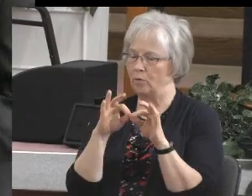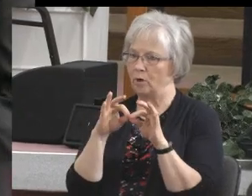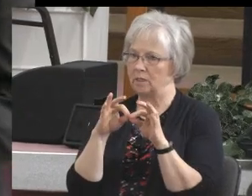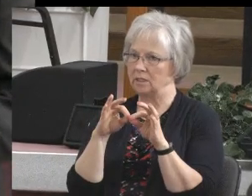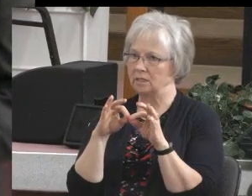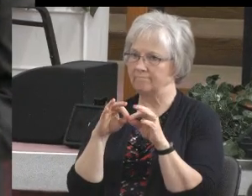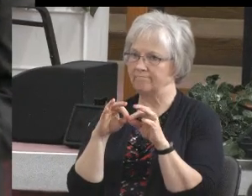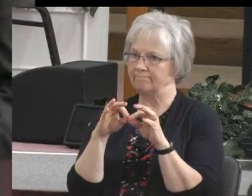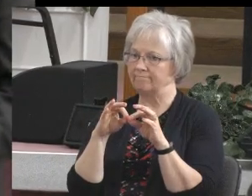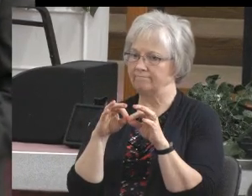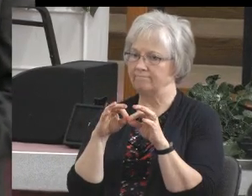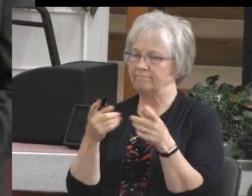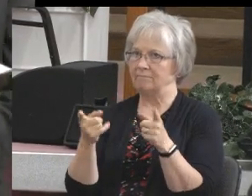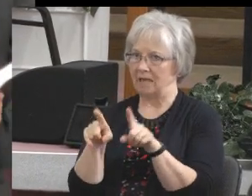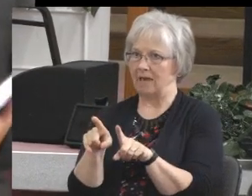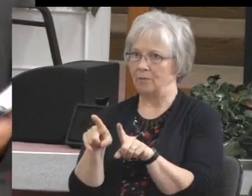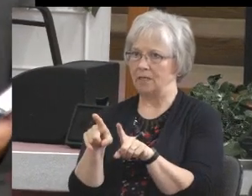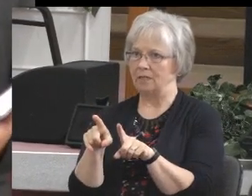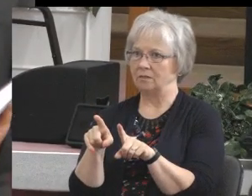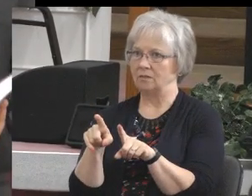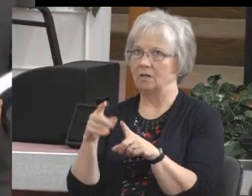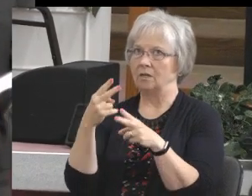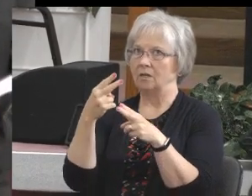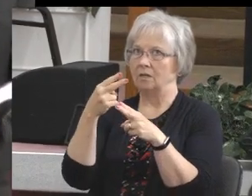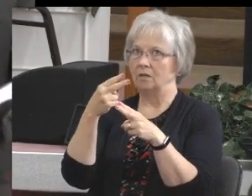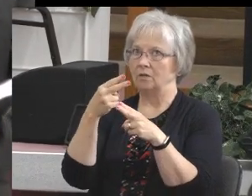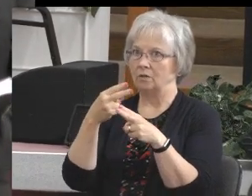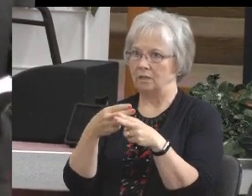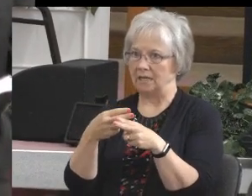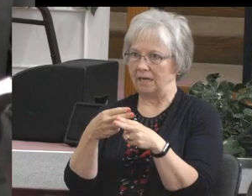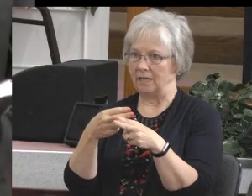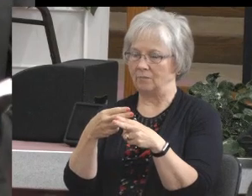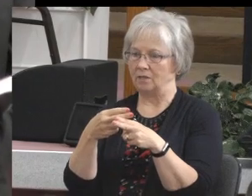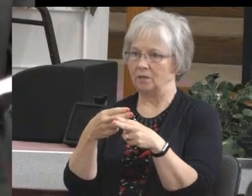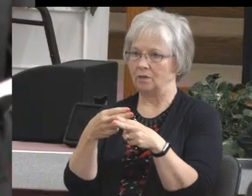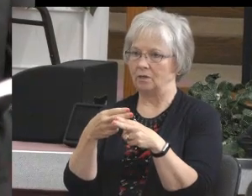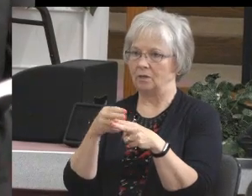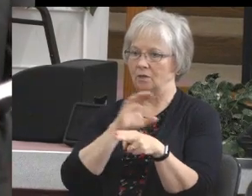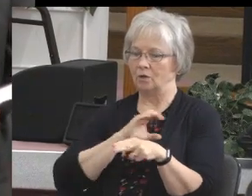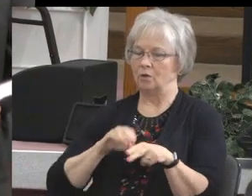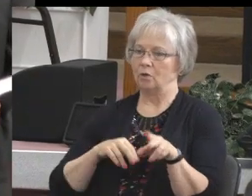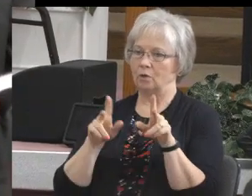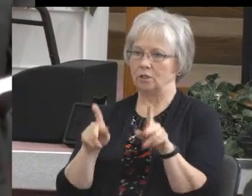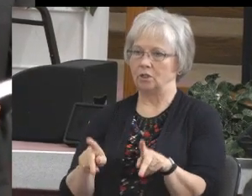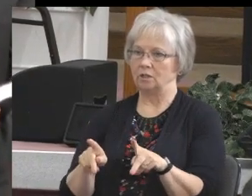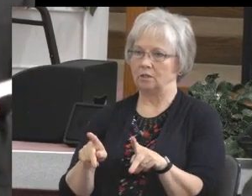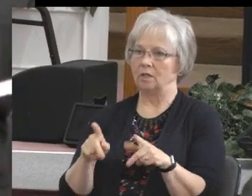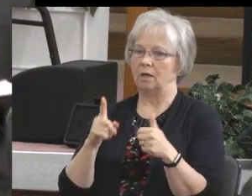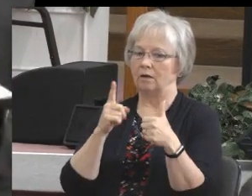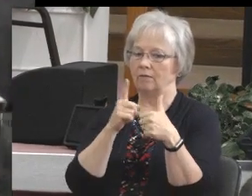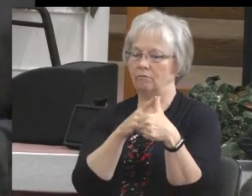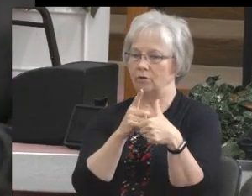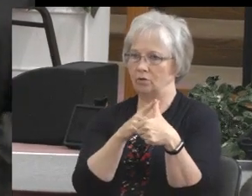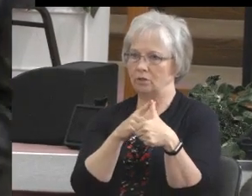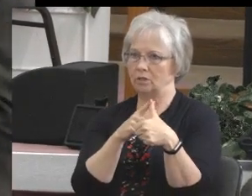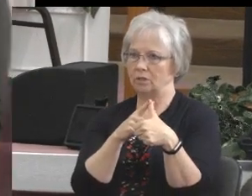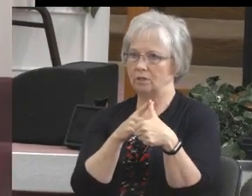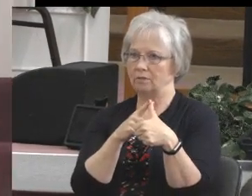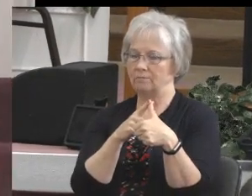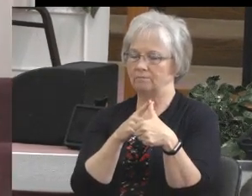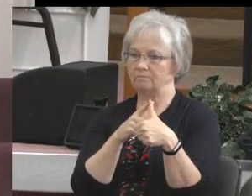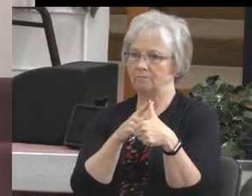them to be called Christians. The first is that they identified with Jesus the